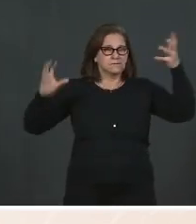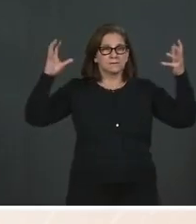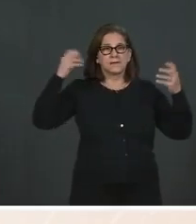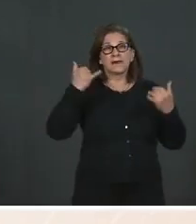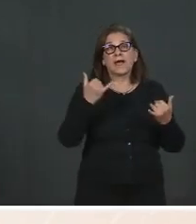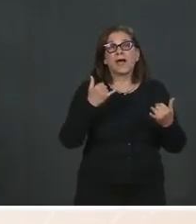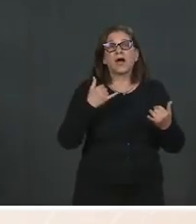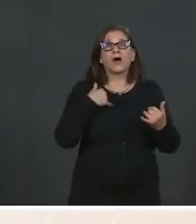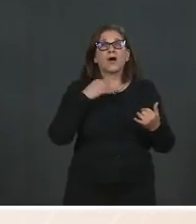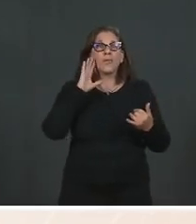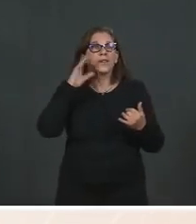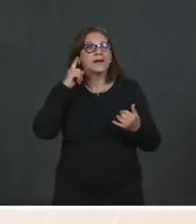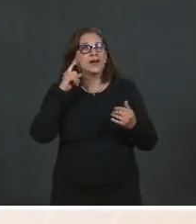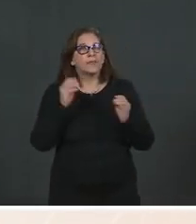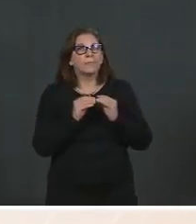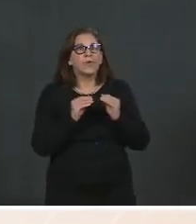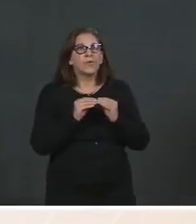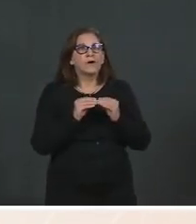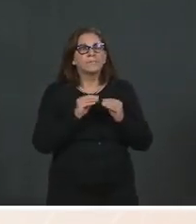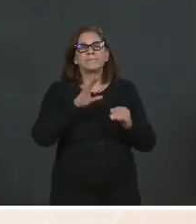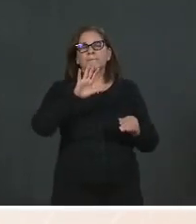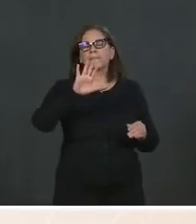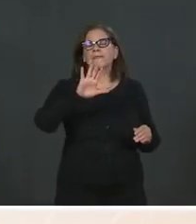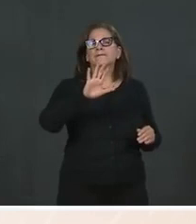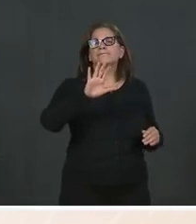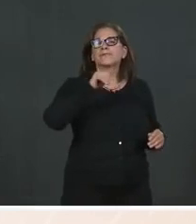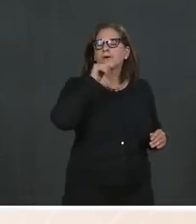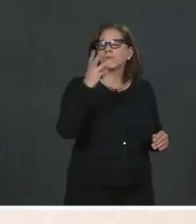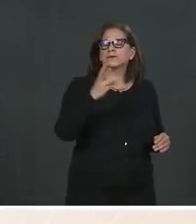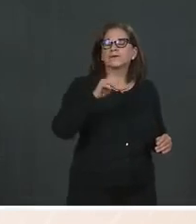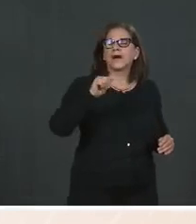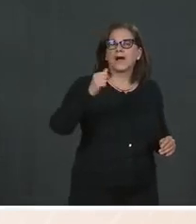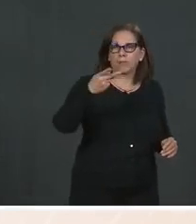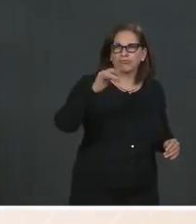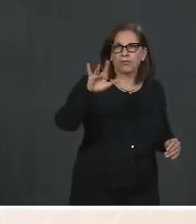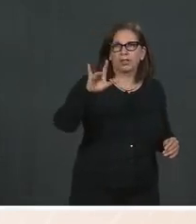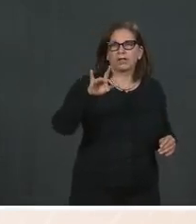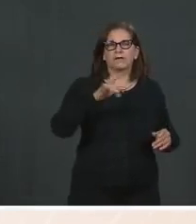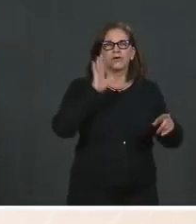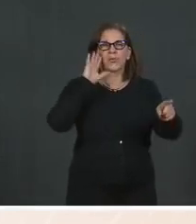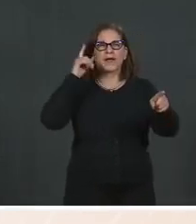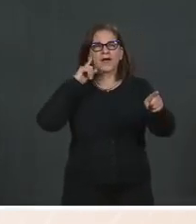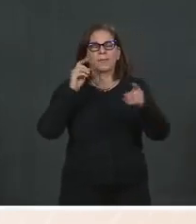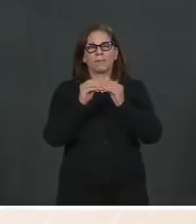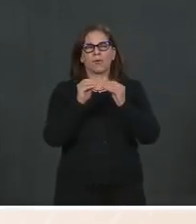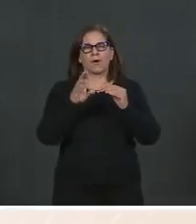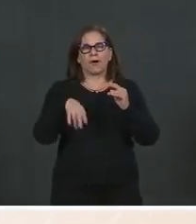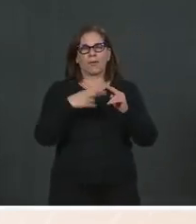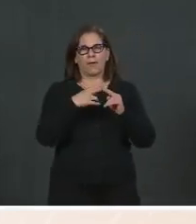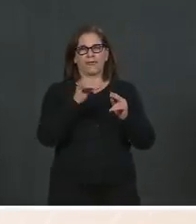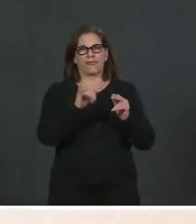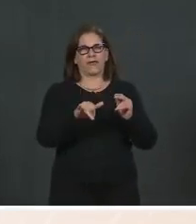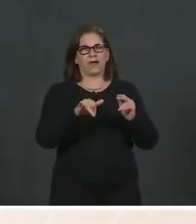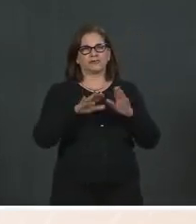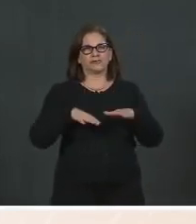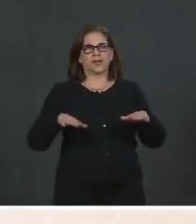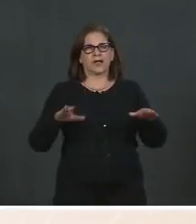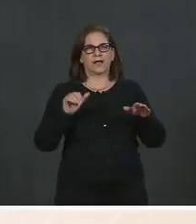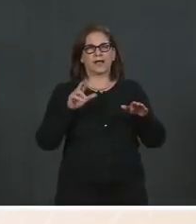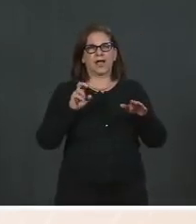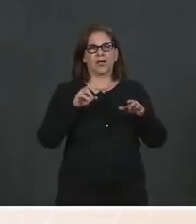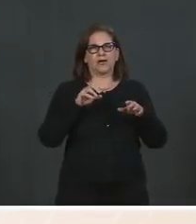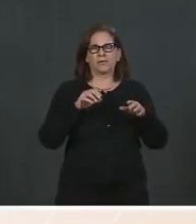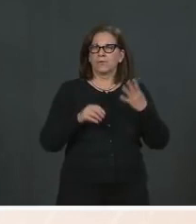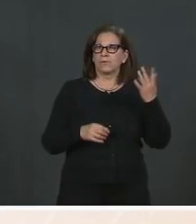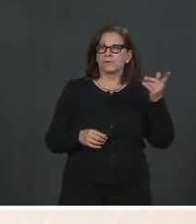hear more. Well, I guess that's my question. Why aren't we hearing more about this first before the